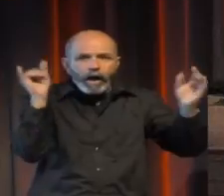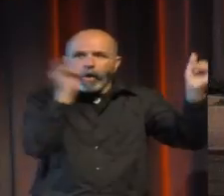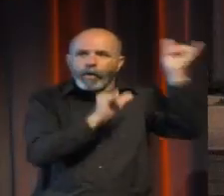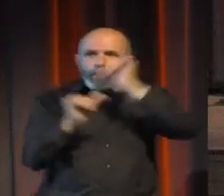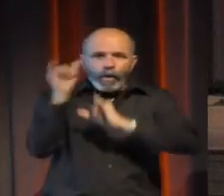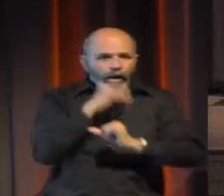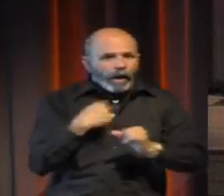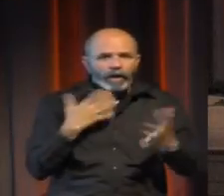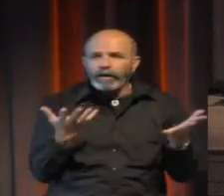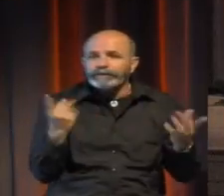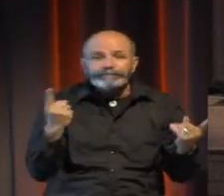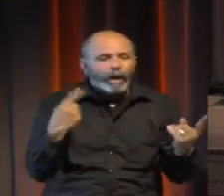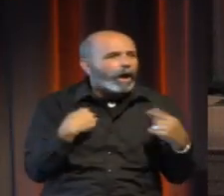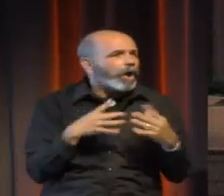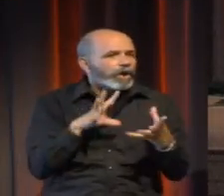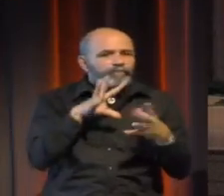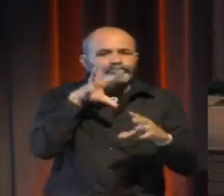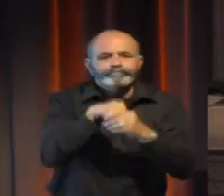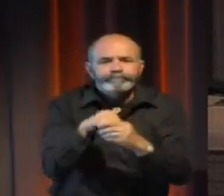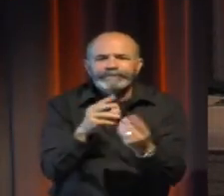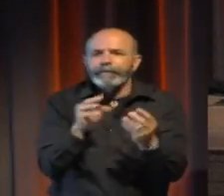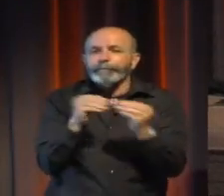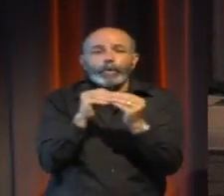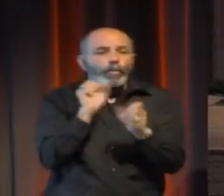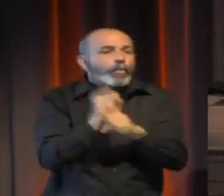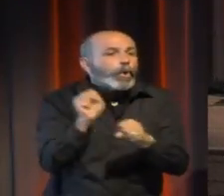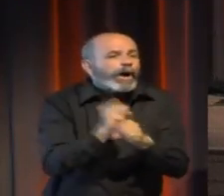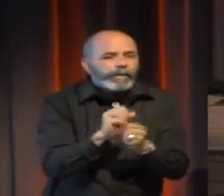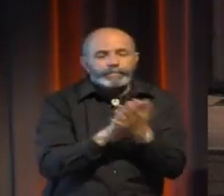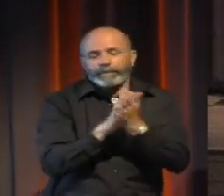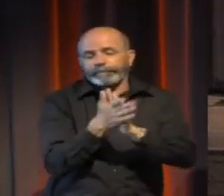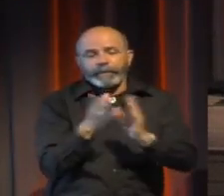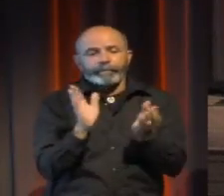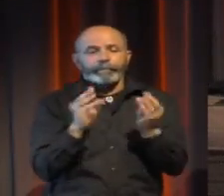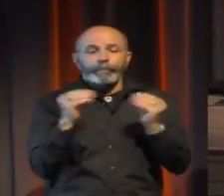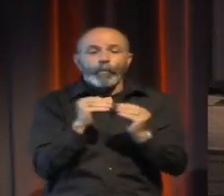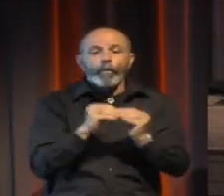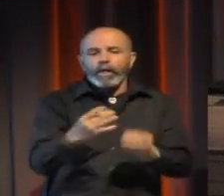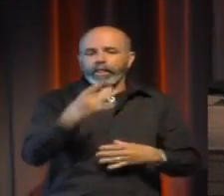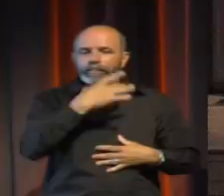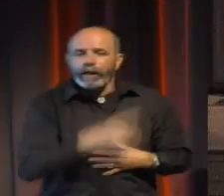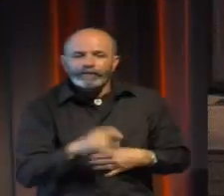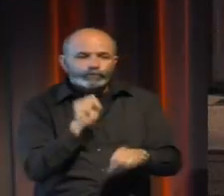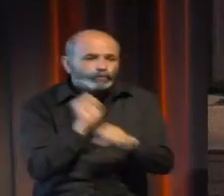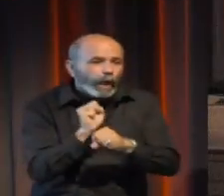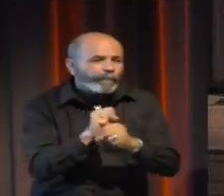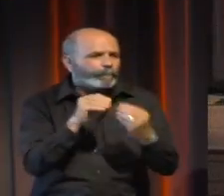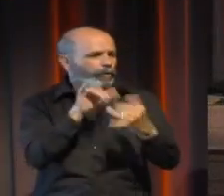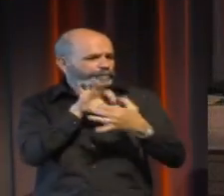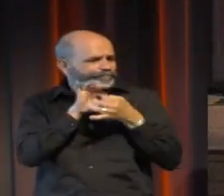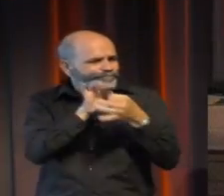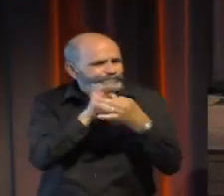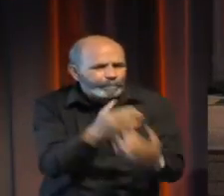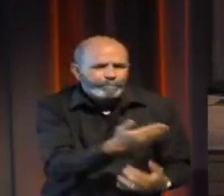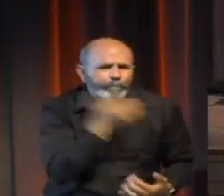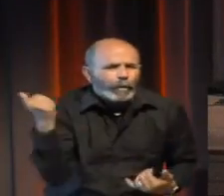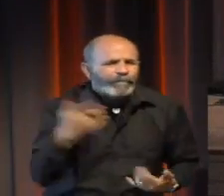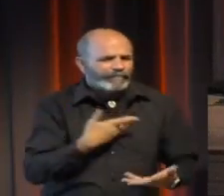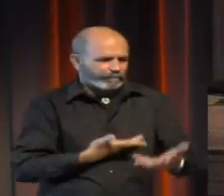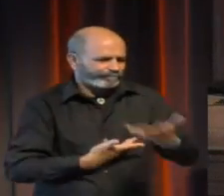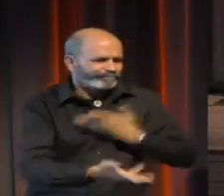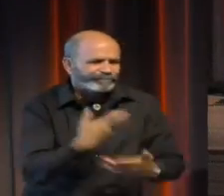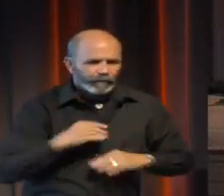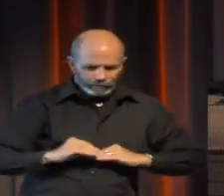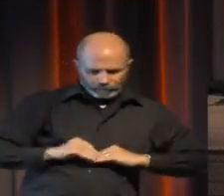vital to a society, to an economy, to a community. Because when you think about it, if you're waking up in the morning and you love what you